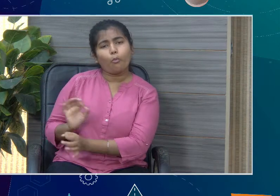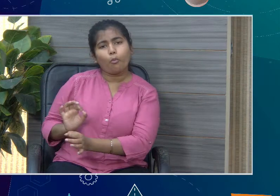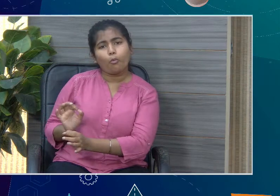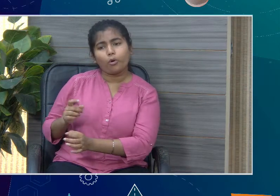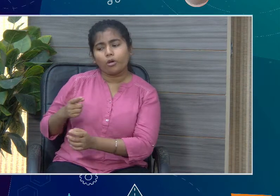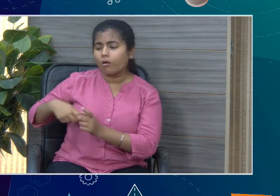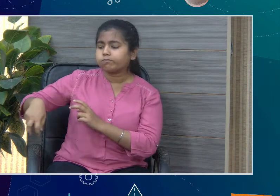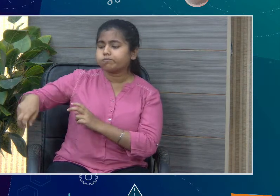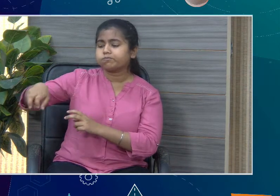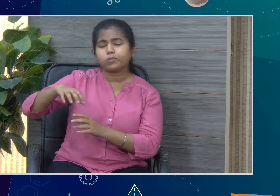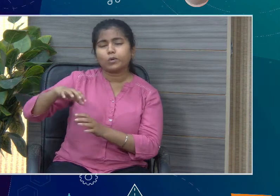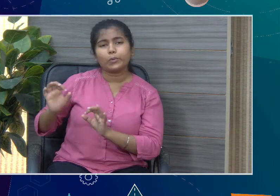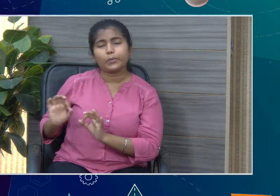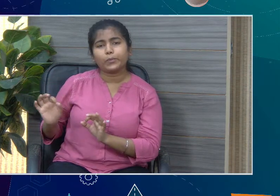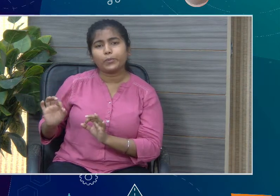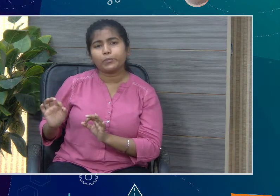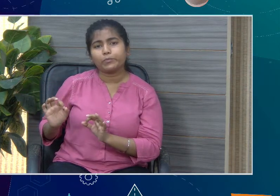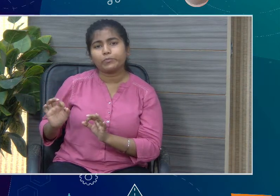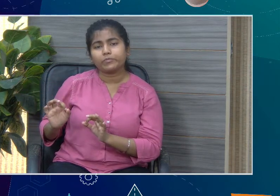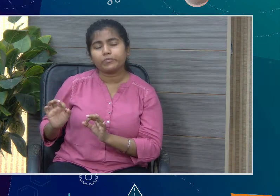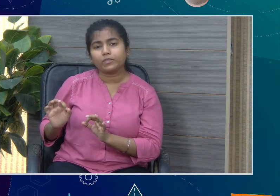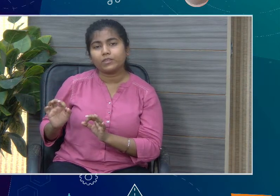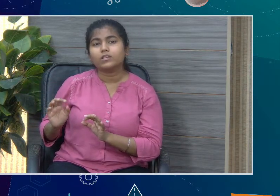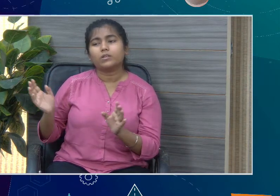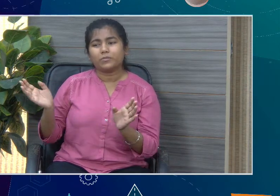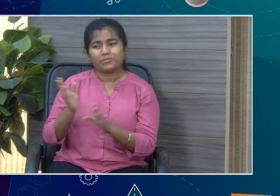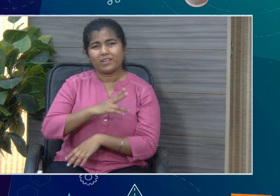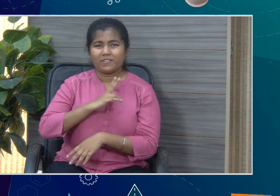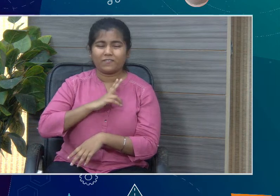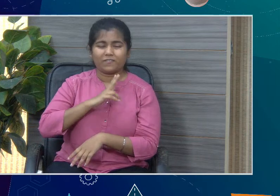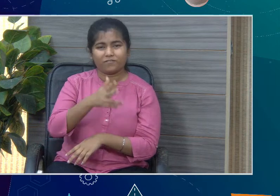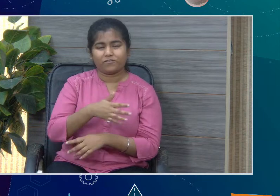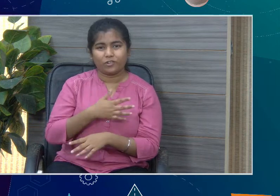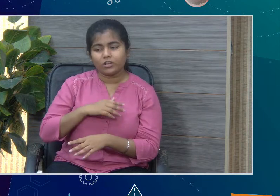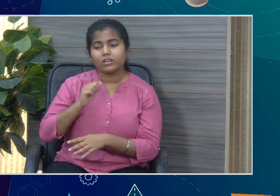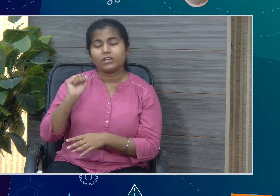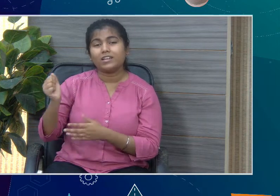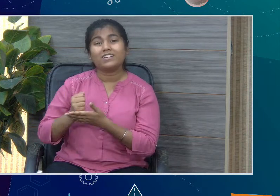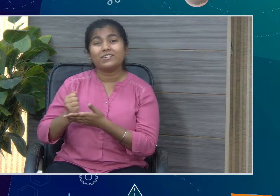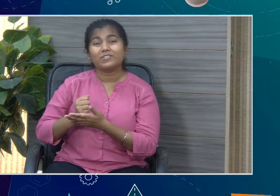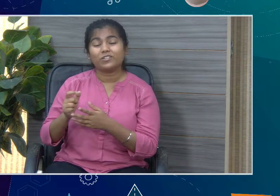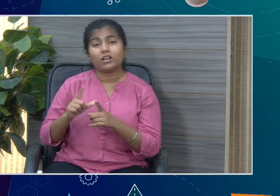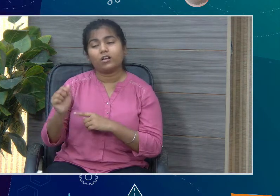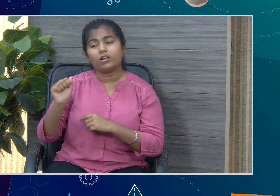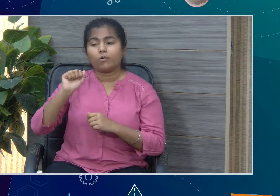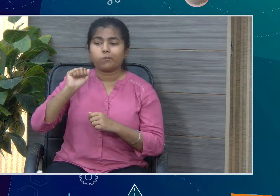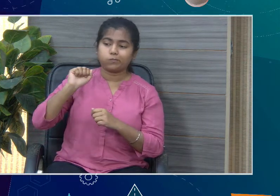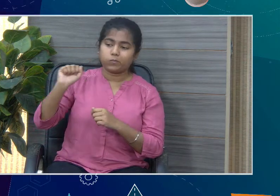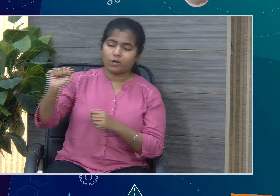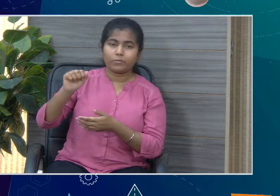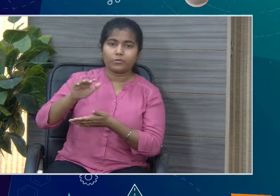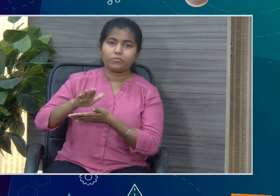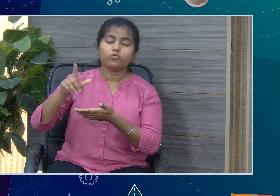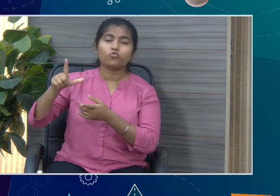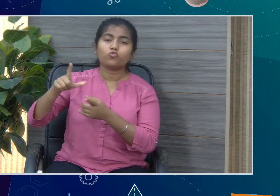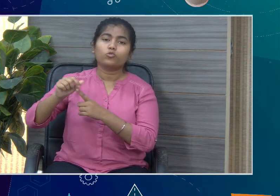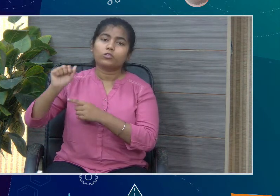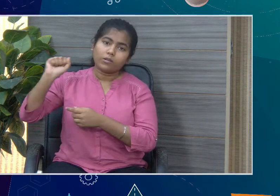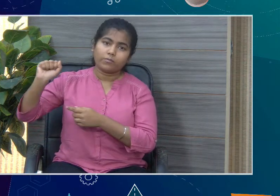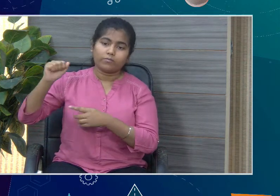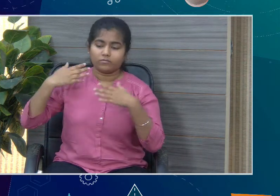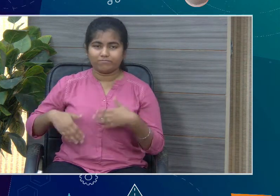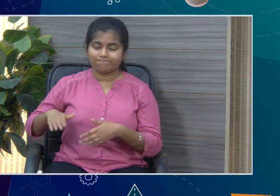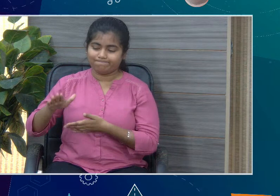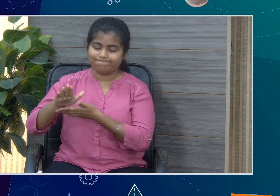told you earlier, that he tried to measure it with his own footprint. He made his own footmark besides